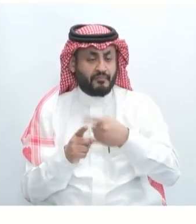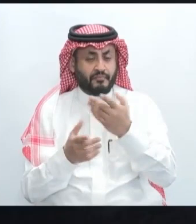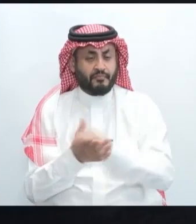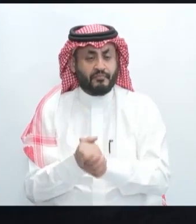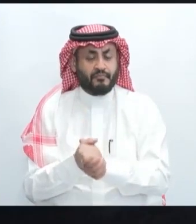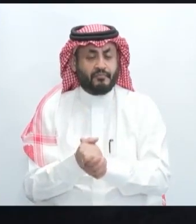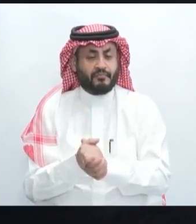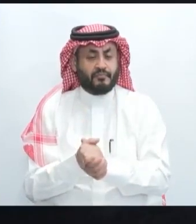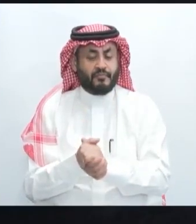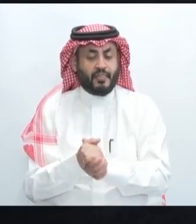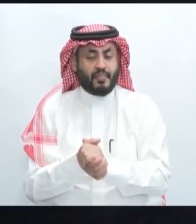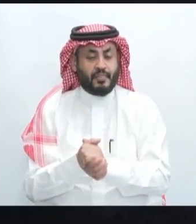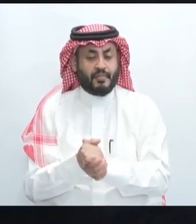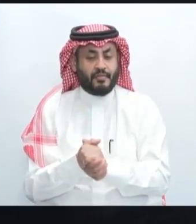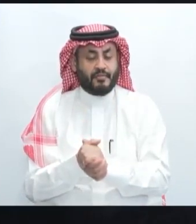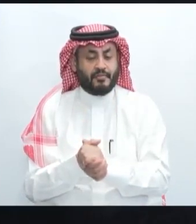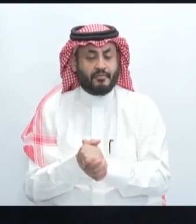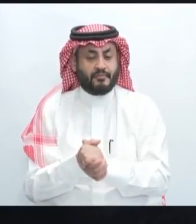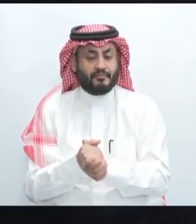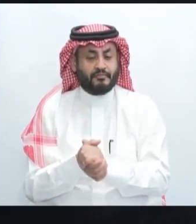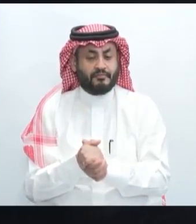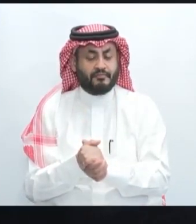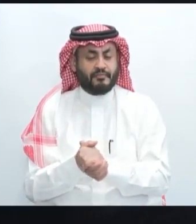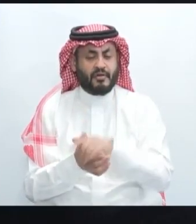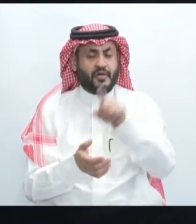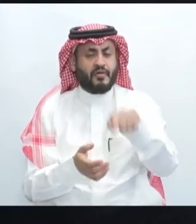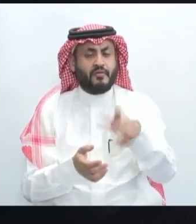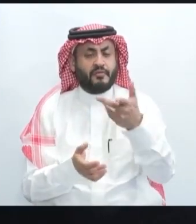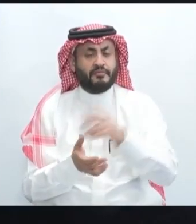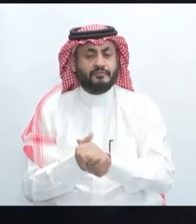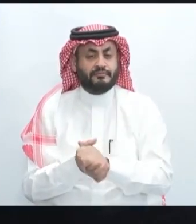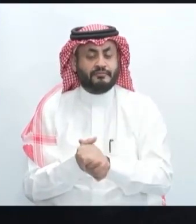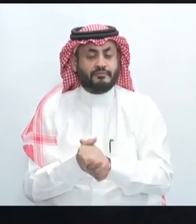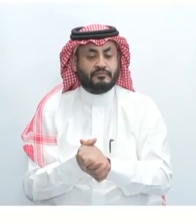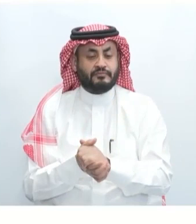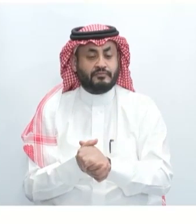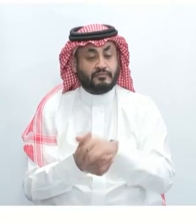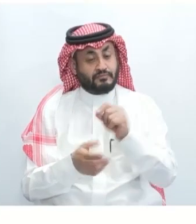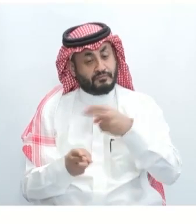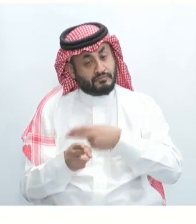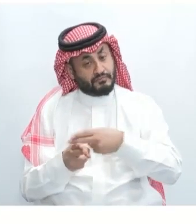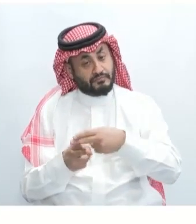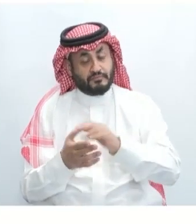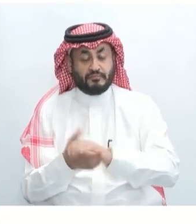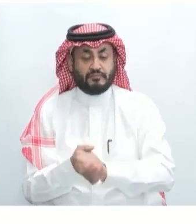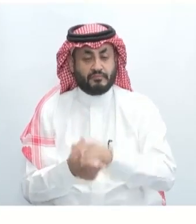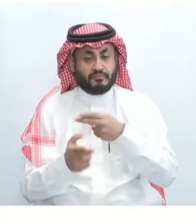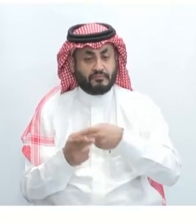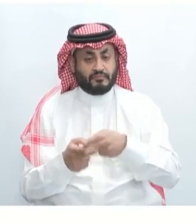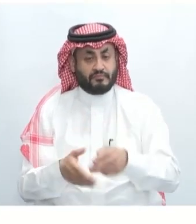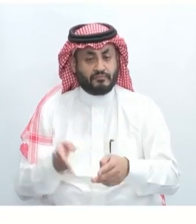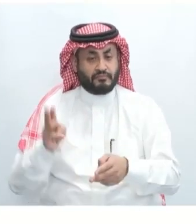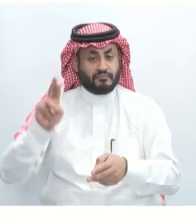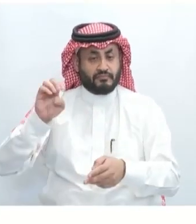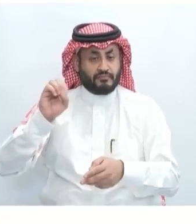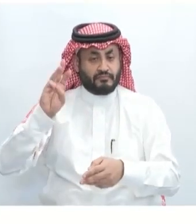do you think? Which one? Yes. Which one? Excellent. So they are brown. They are